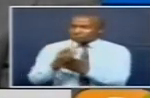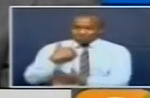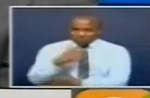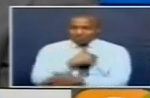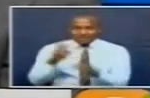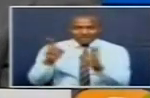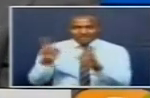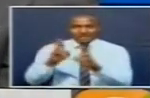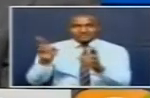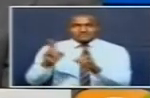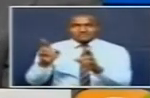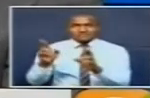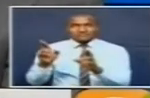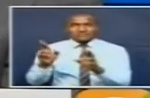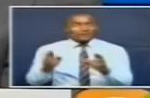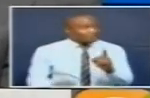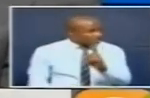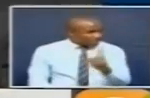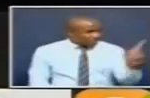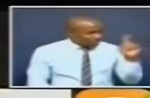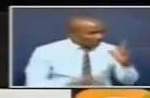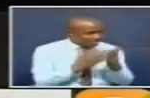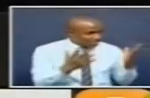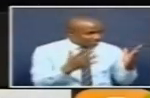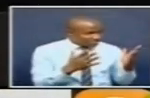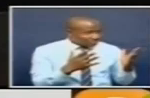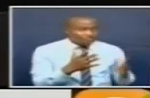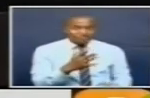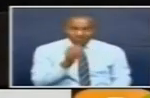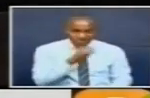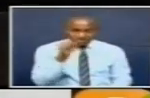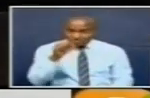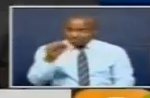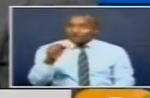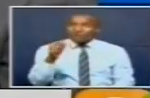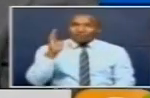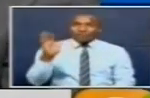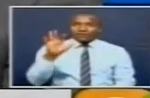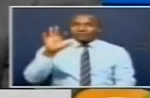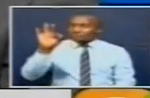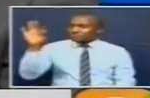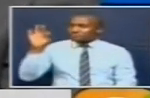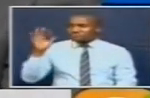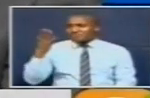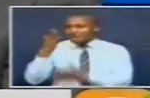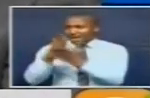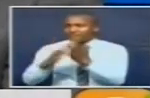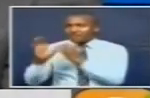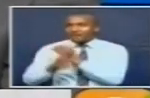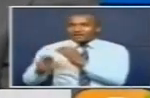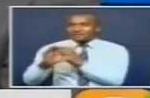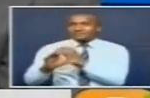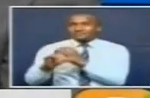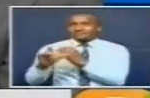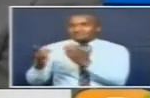to deploy. Simulation of the whole exercise, obviously. Exactly. Pilot areas. No, we'll be able to map out. It might take half of the country, it mm-hmm. might be a quarter of the